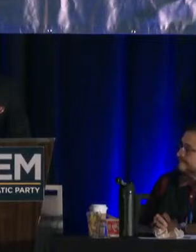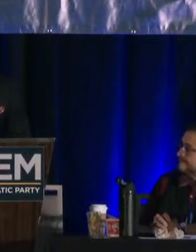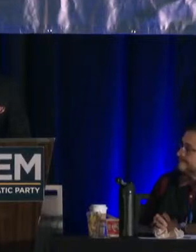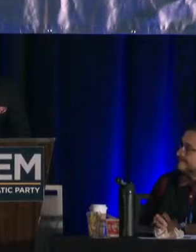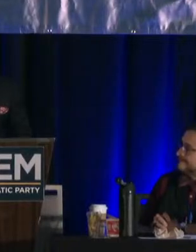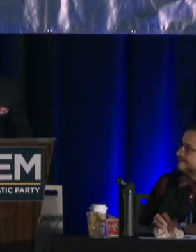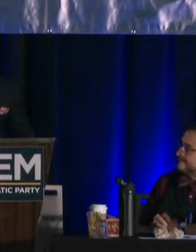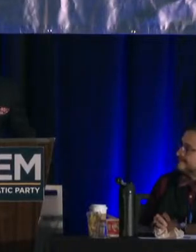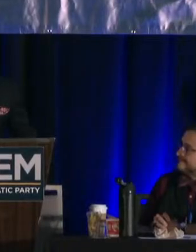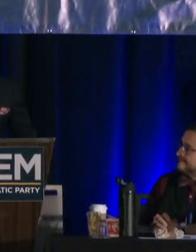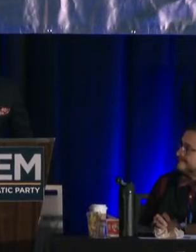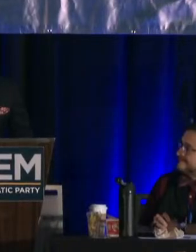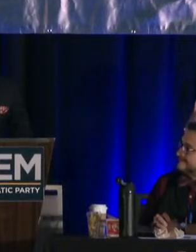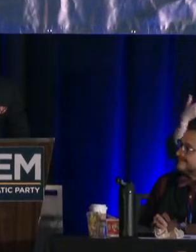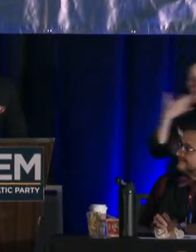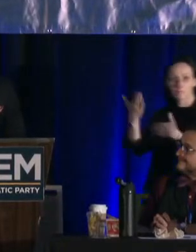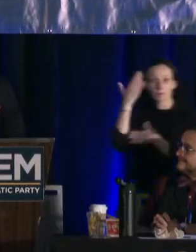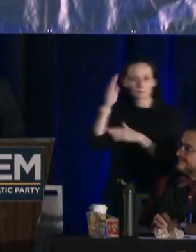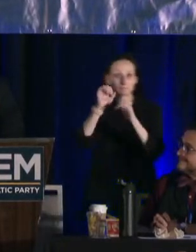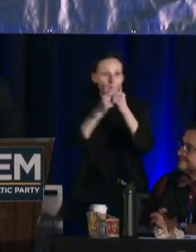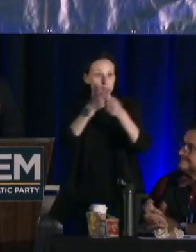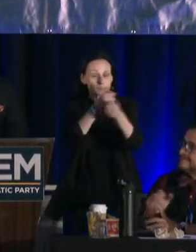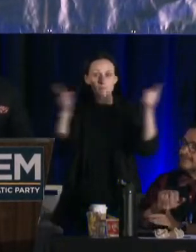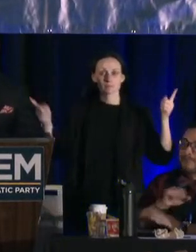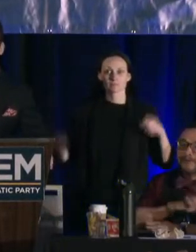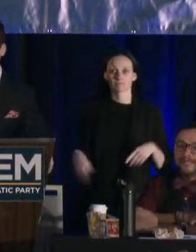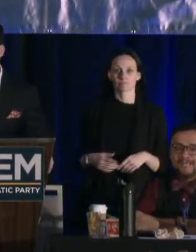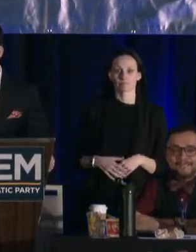Good morning, California Democrats. How are we doing?